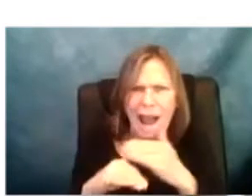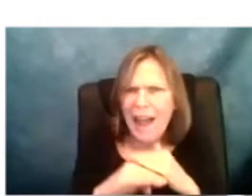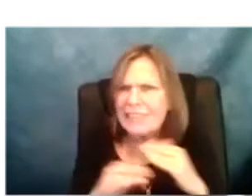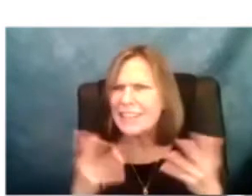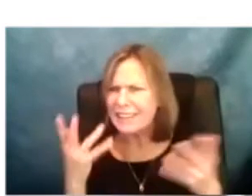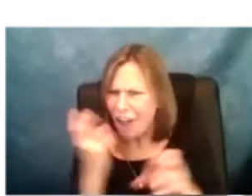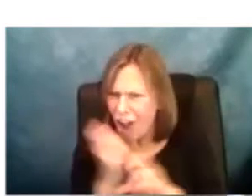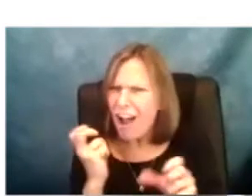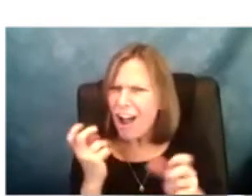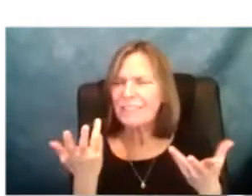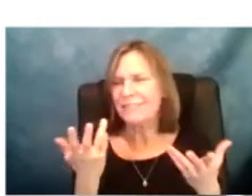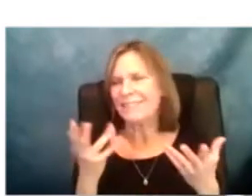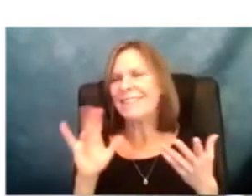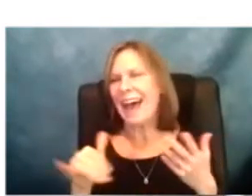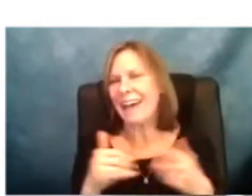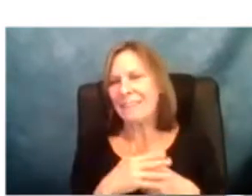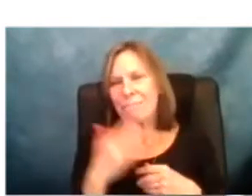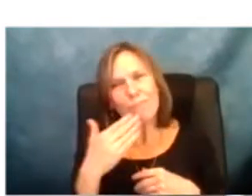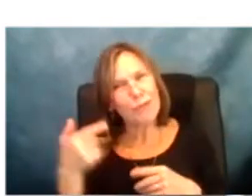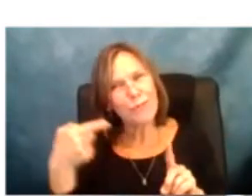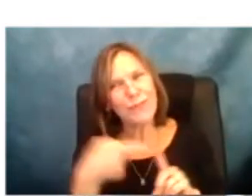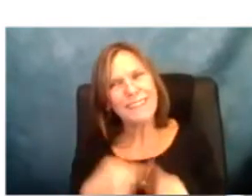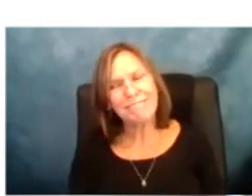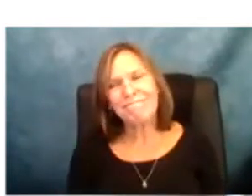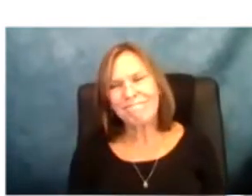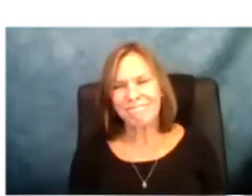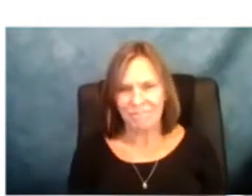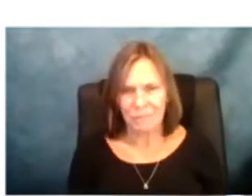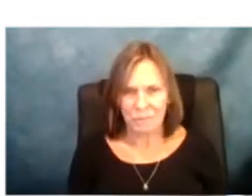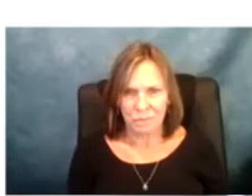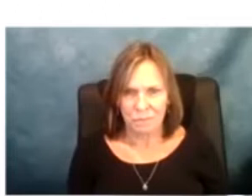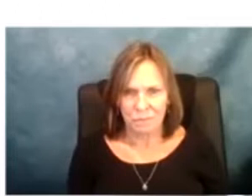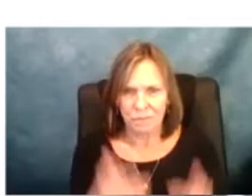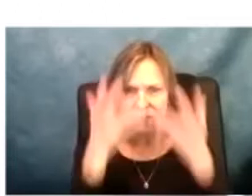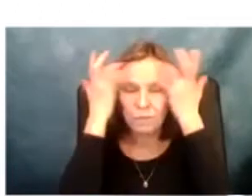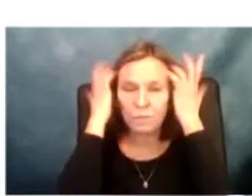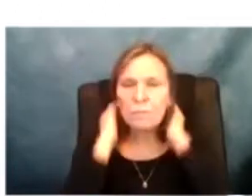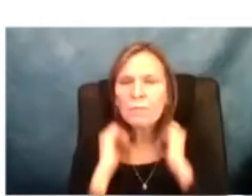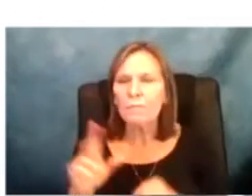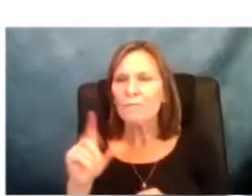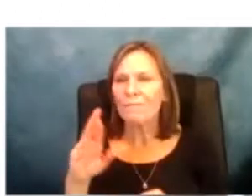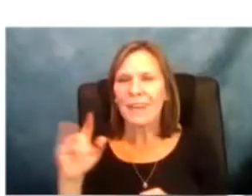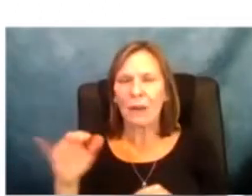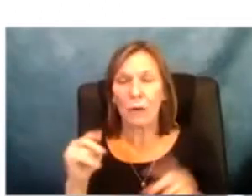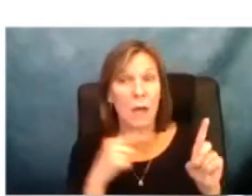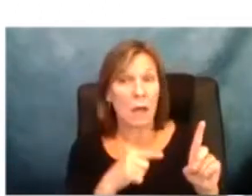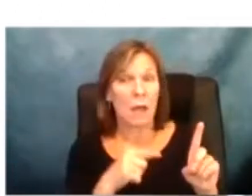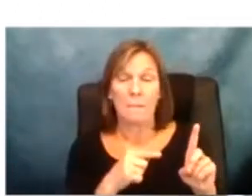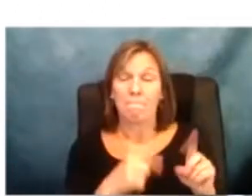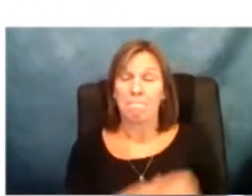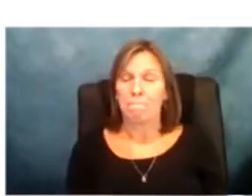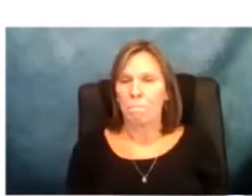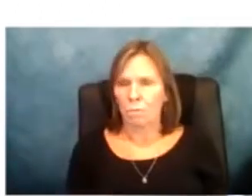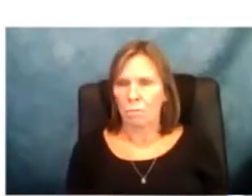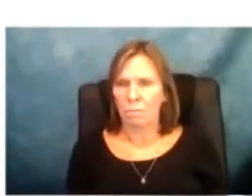really a good point in deciphering some of that. This might not be what